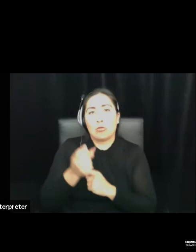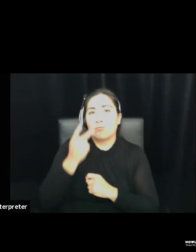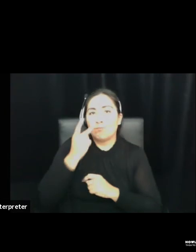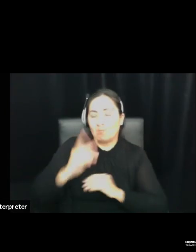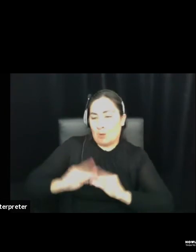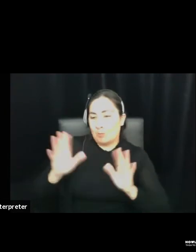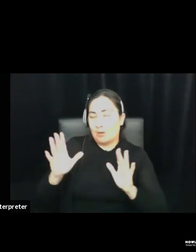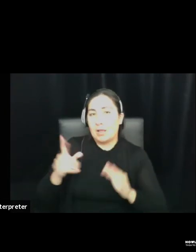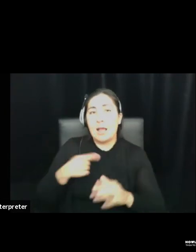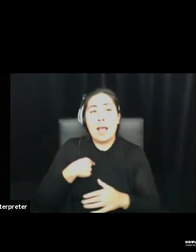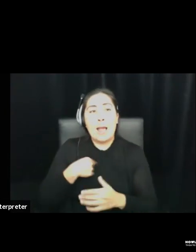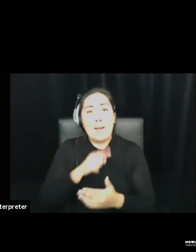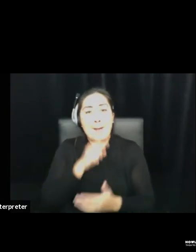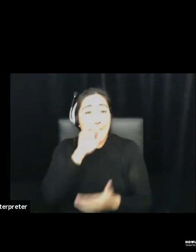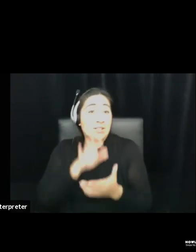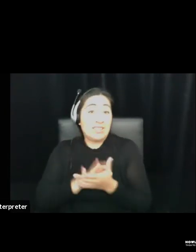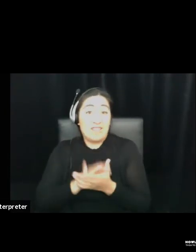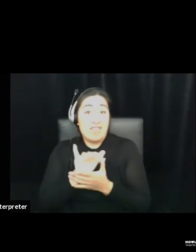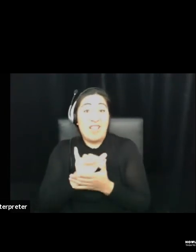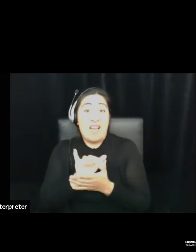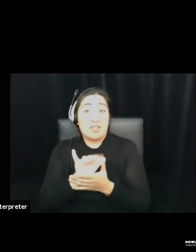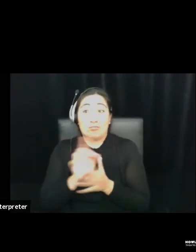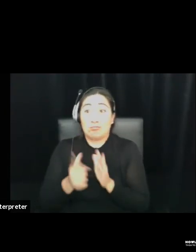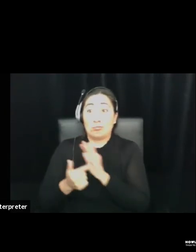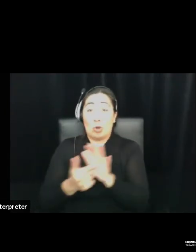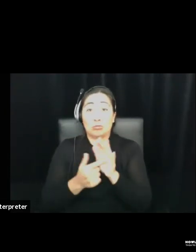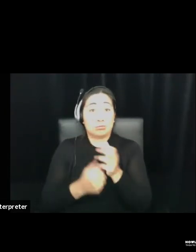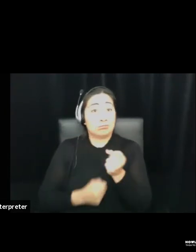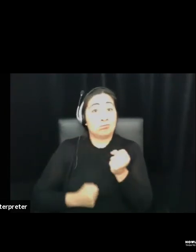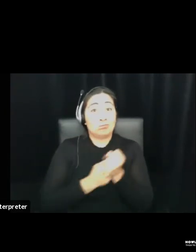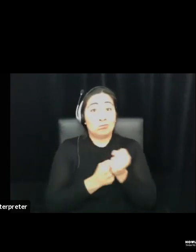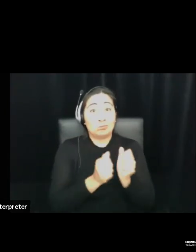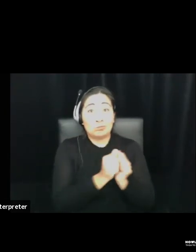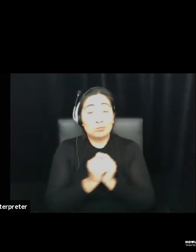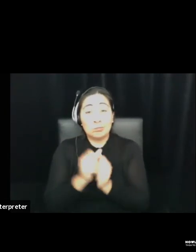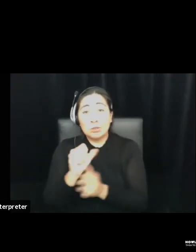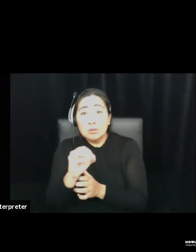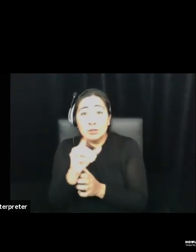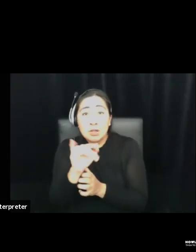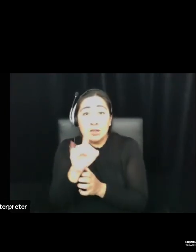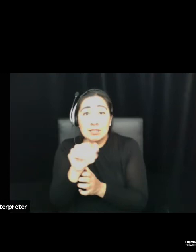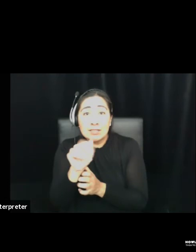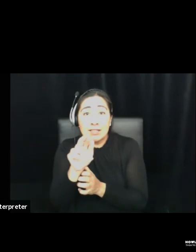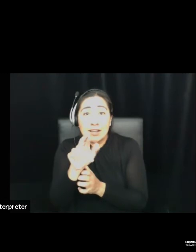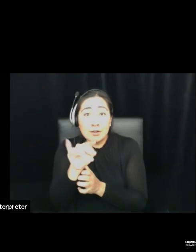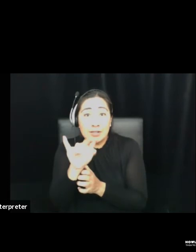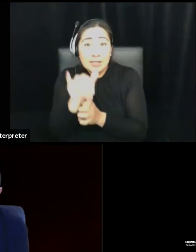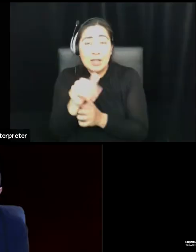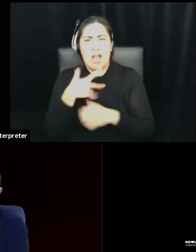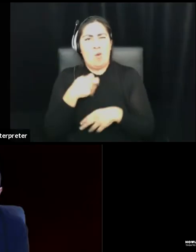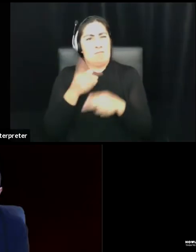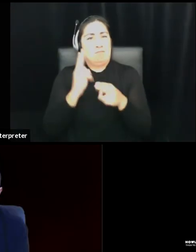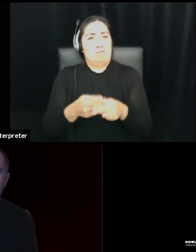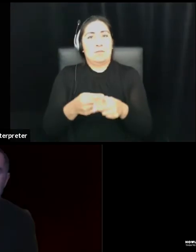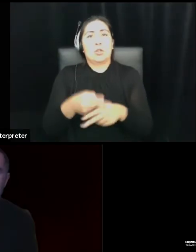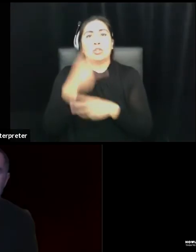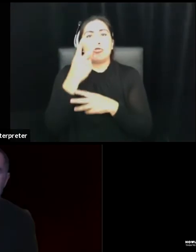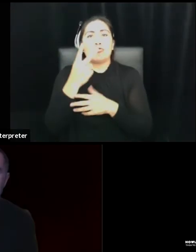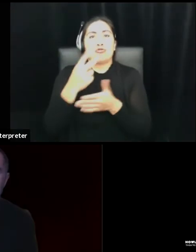name two dance artists whose work around financial transparency have really inspired me.